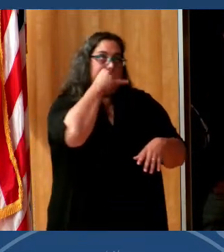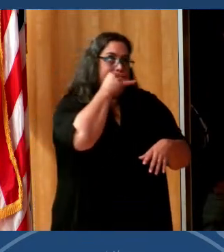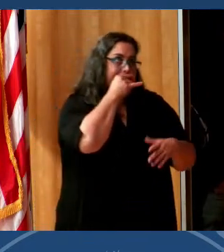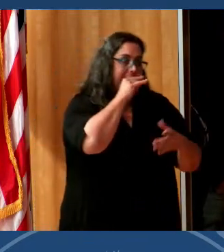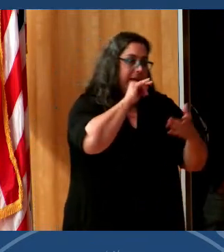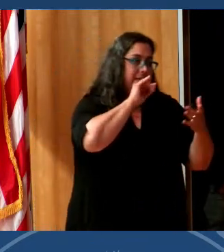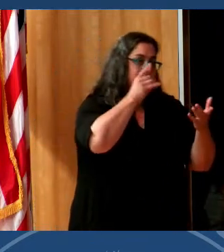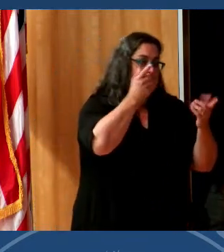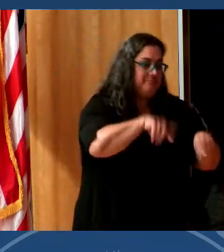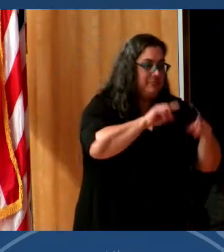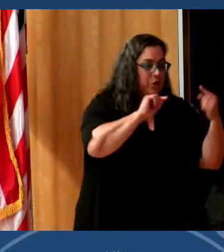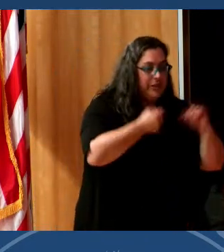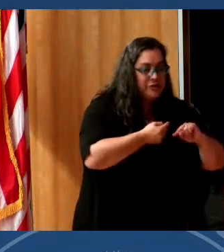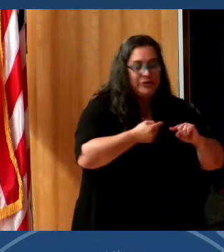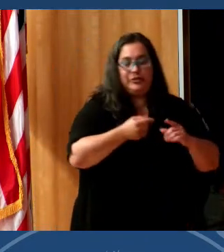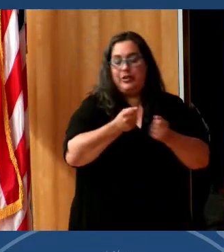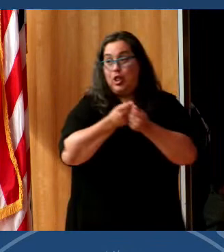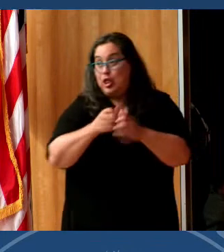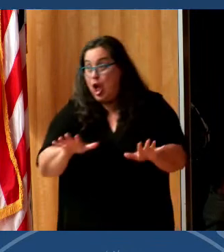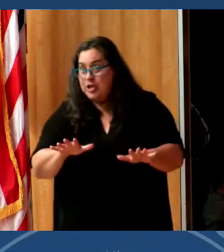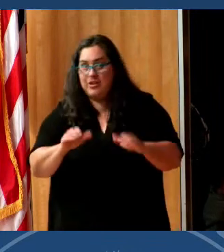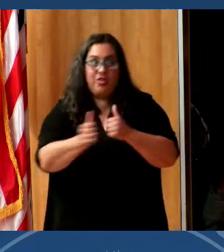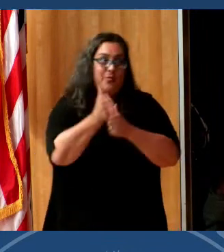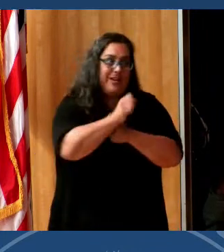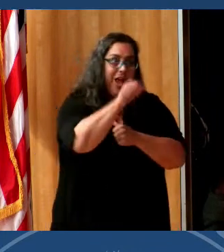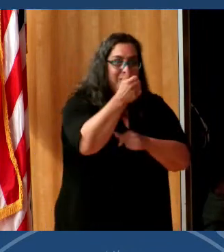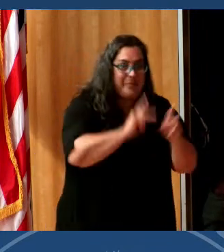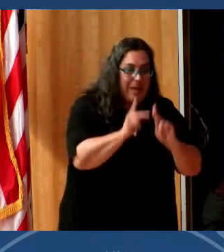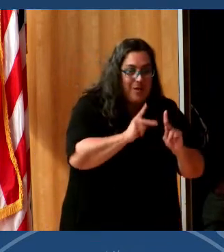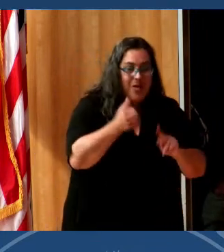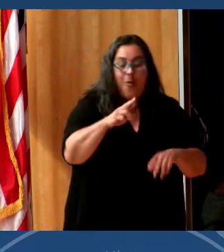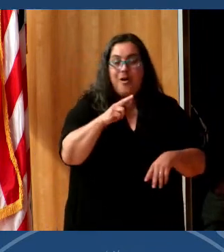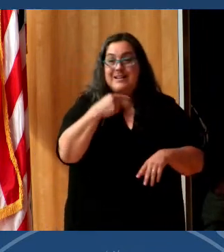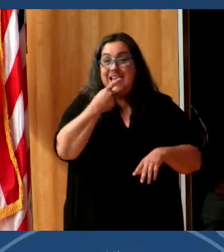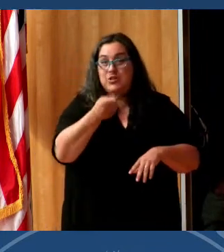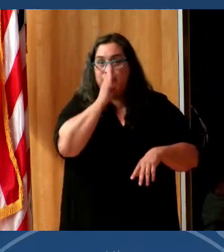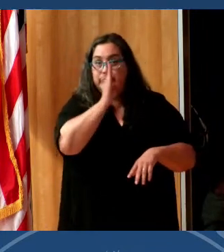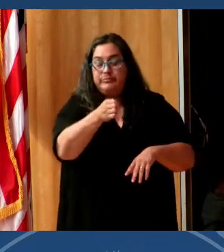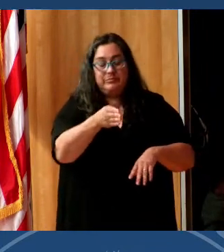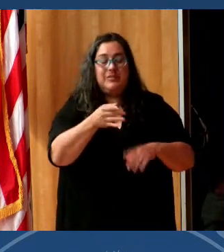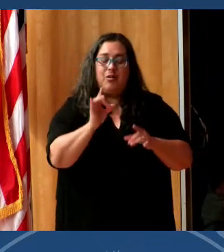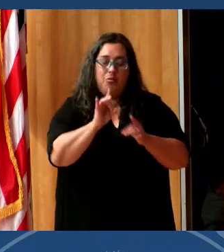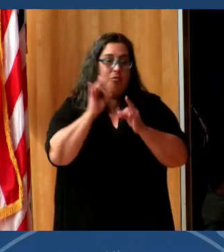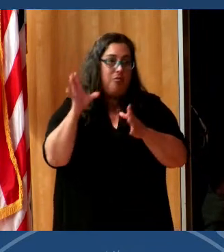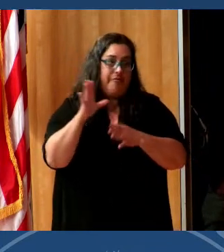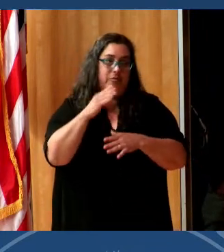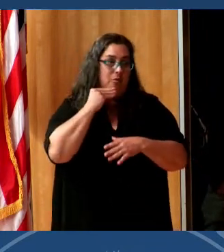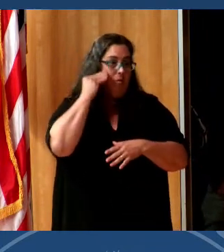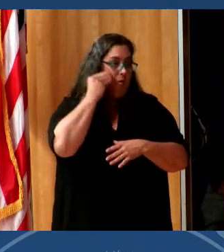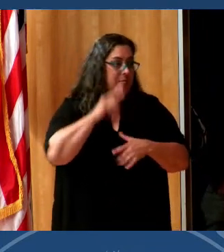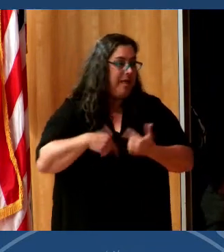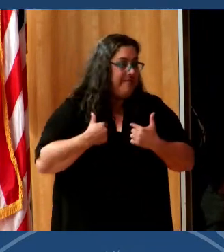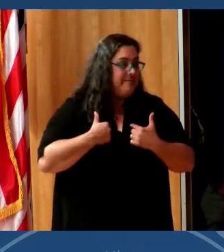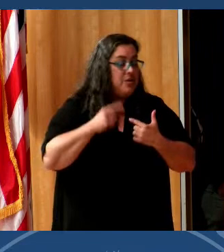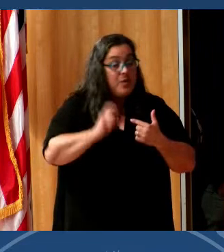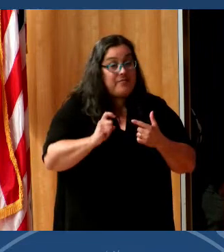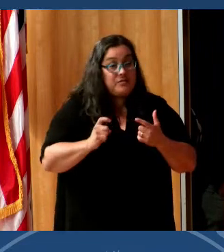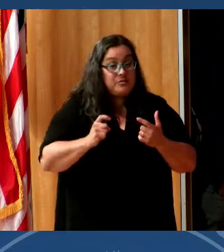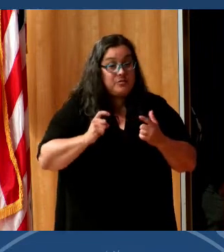lost, starts threatening others, or a kid that tells you exactly how bad their home life is. You have to act